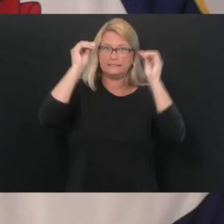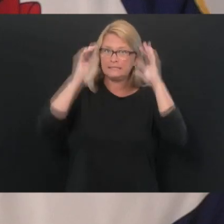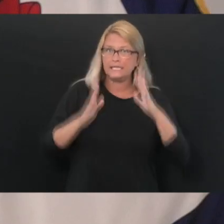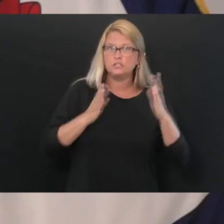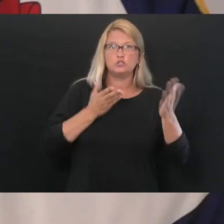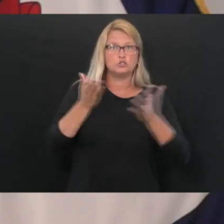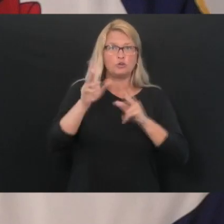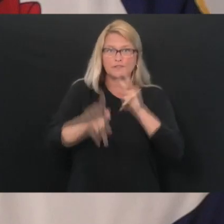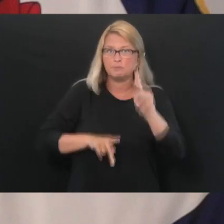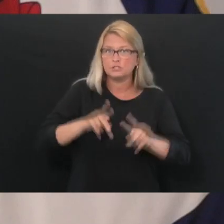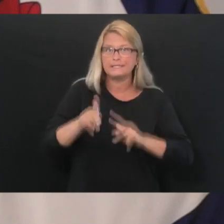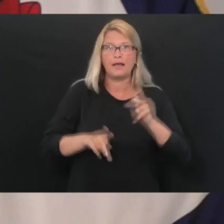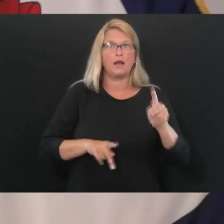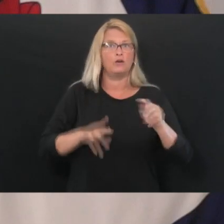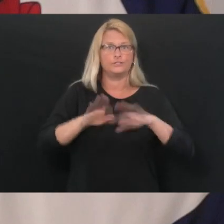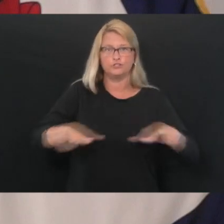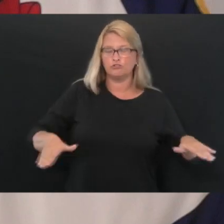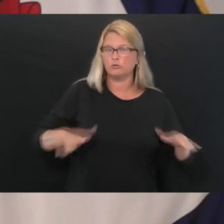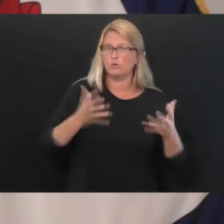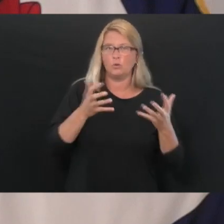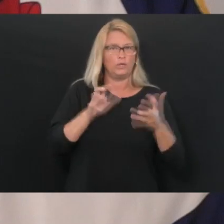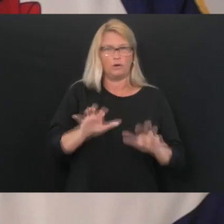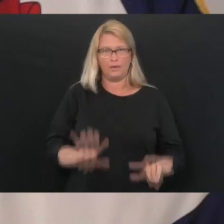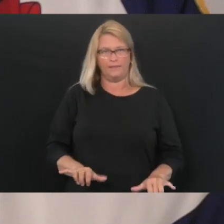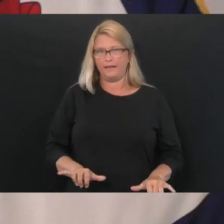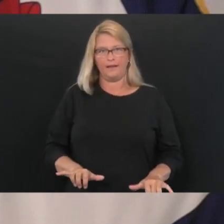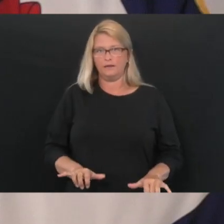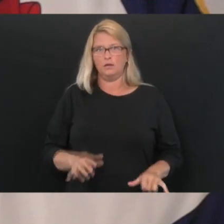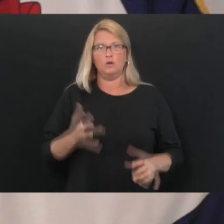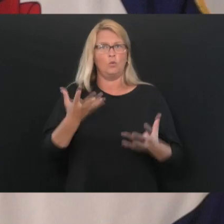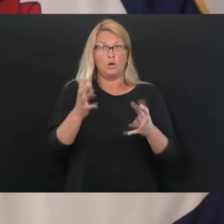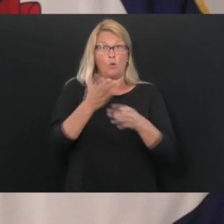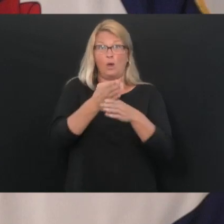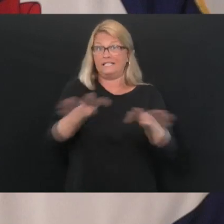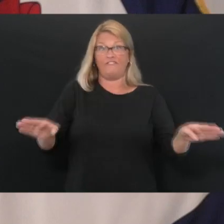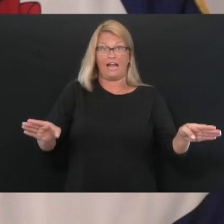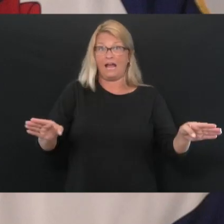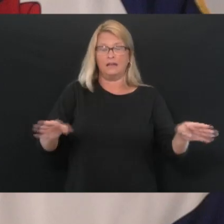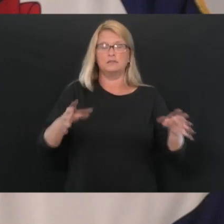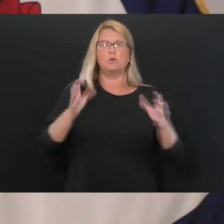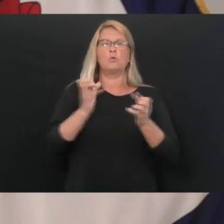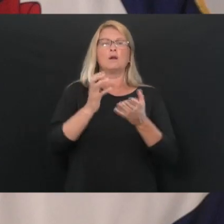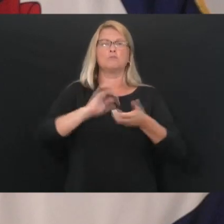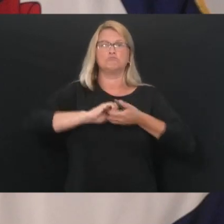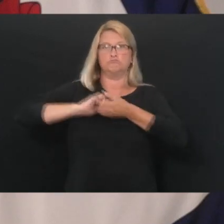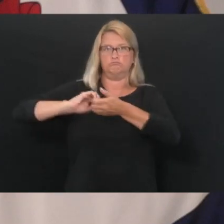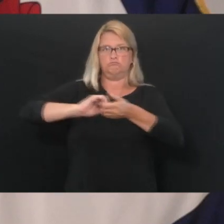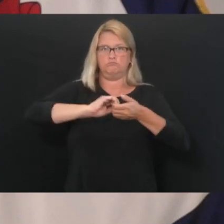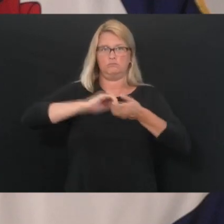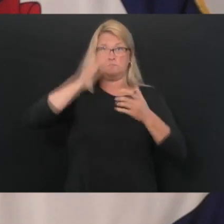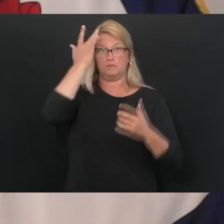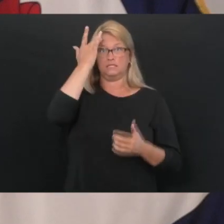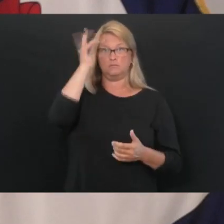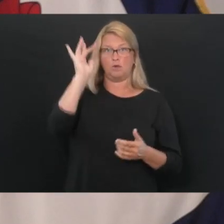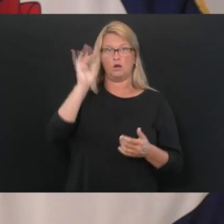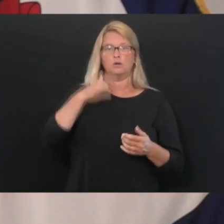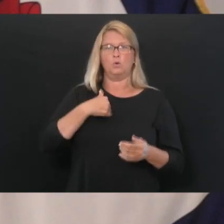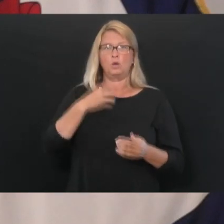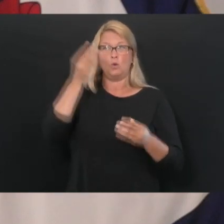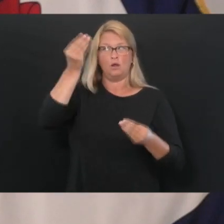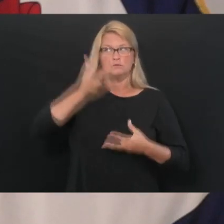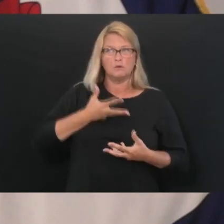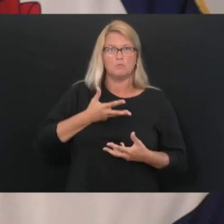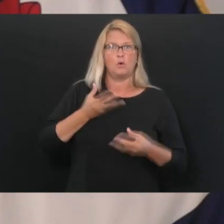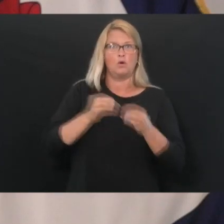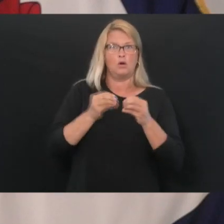service personnel, our kids. We don't need to be divided. We need to do the smart thing. And every day that goes by, we'll learn more. And as we